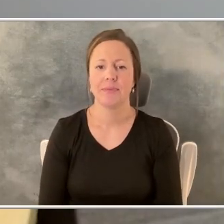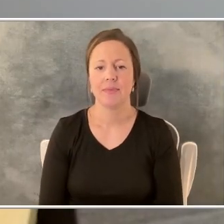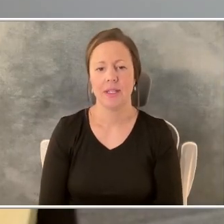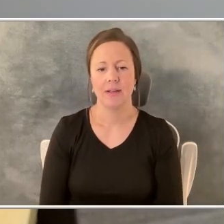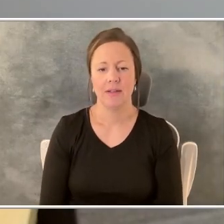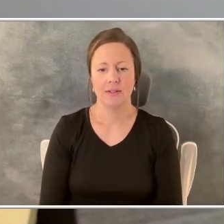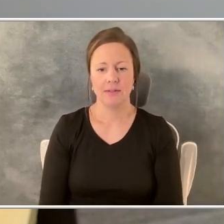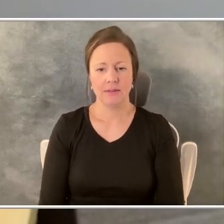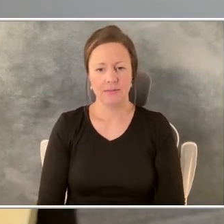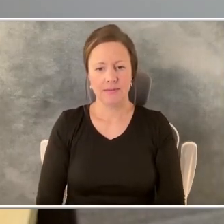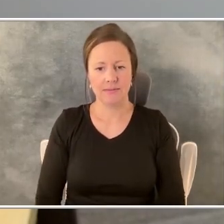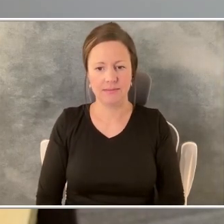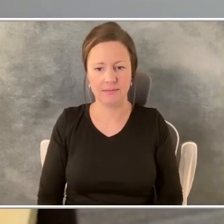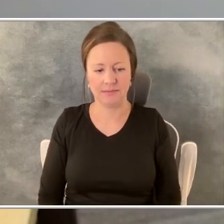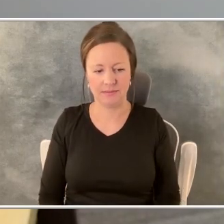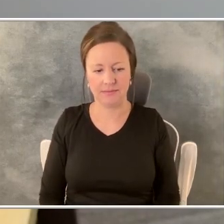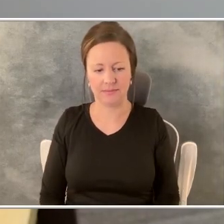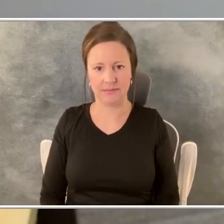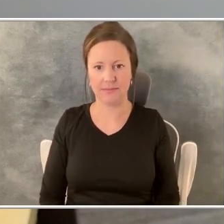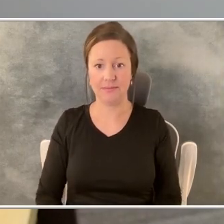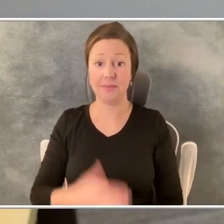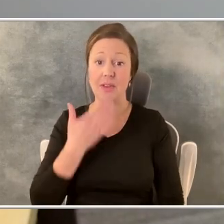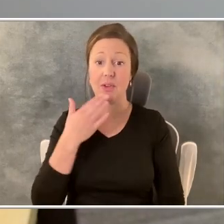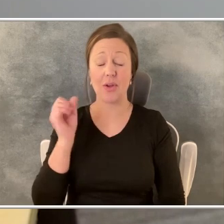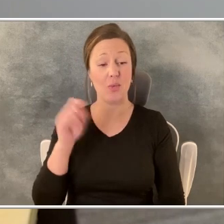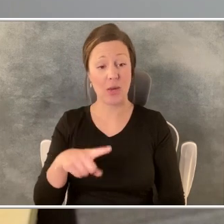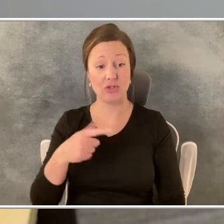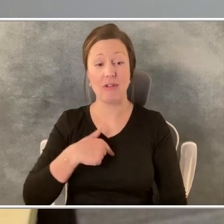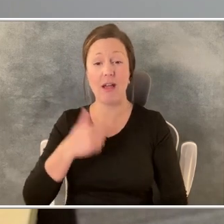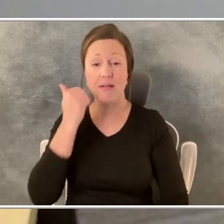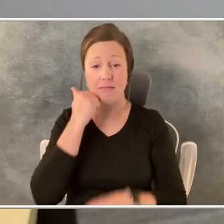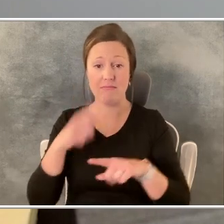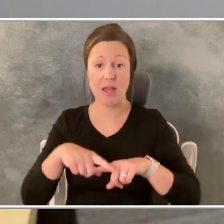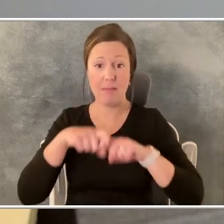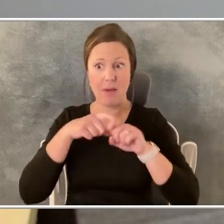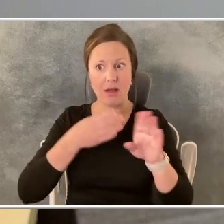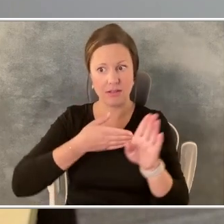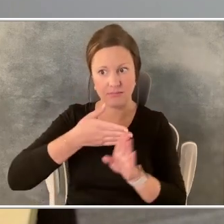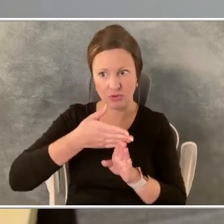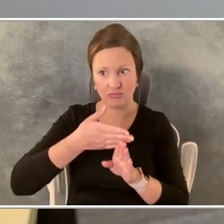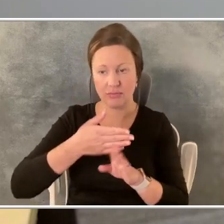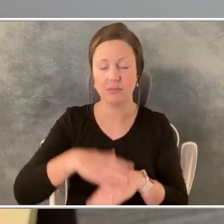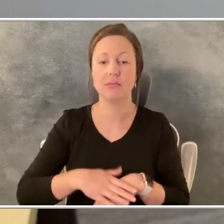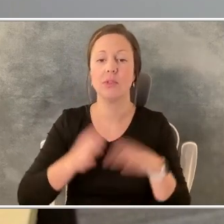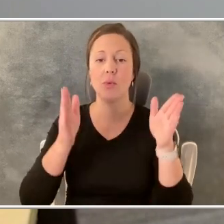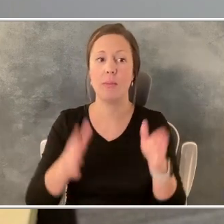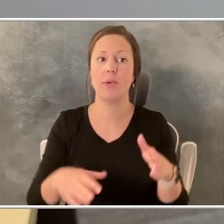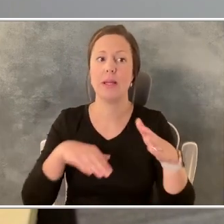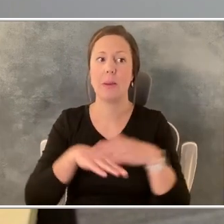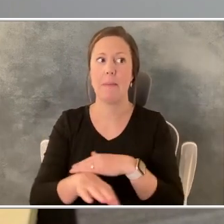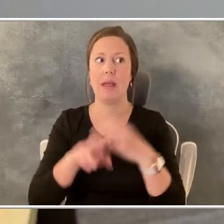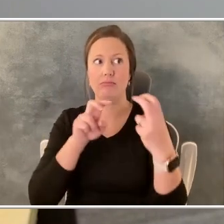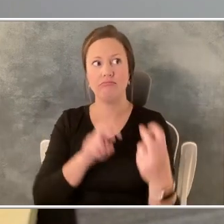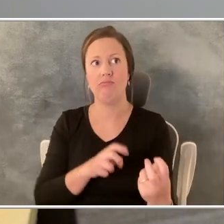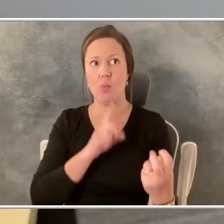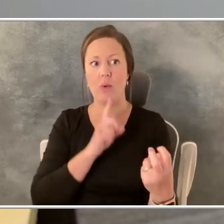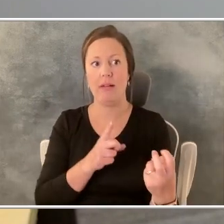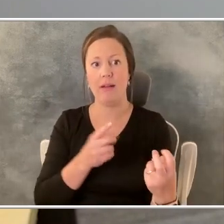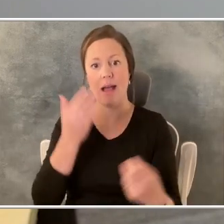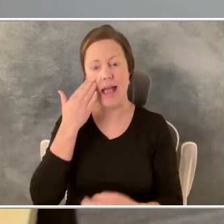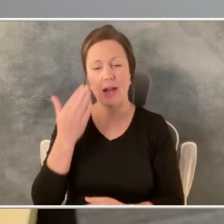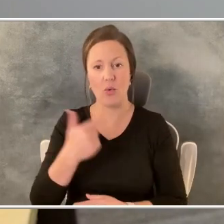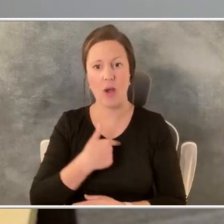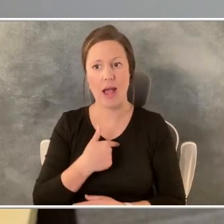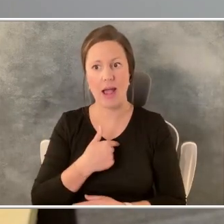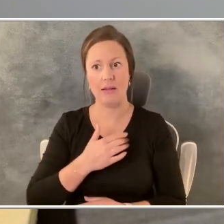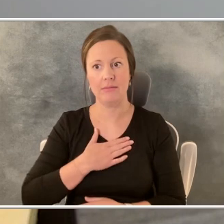think, I'm a menopause person. So somebody coming with menopause, I know I am, willing to,